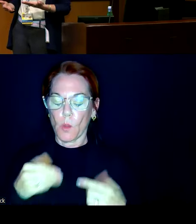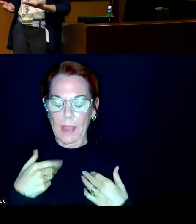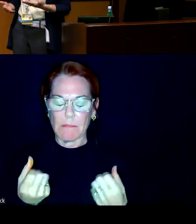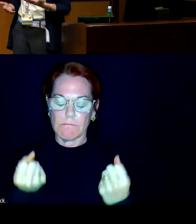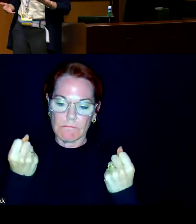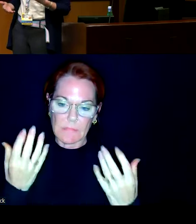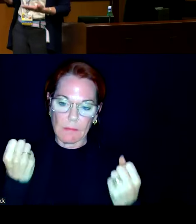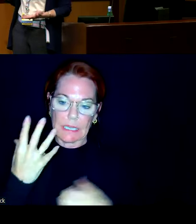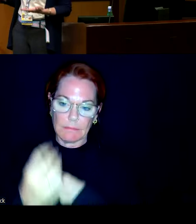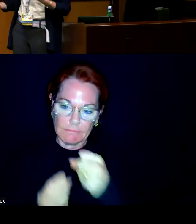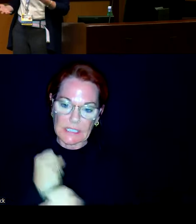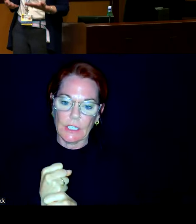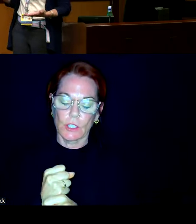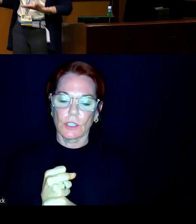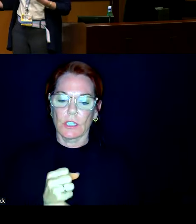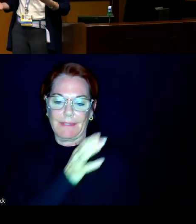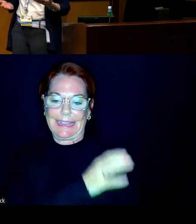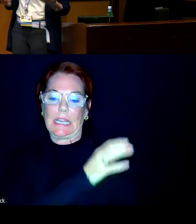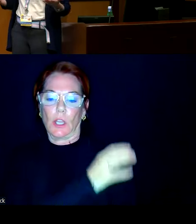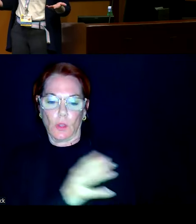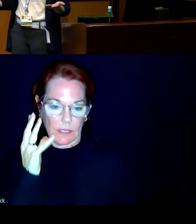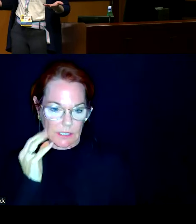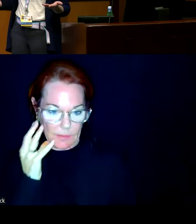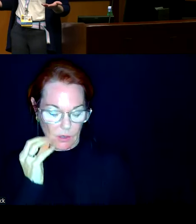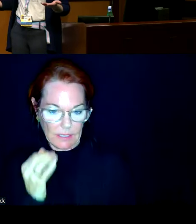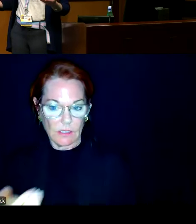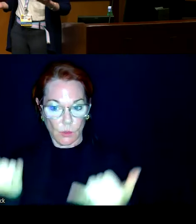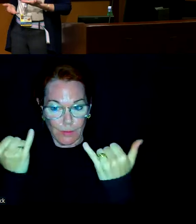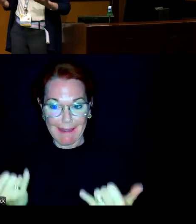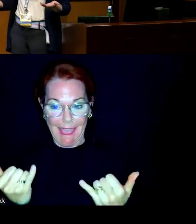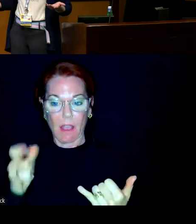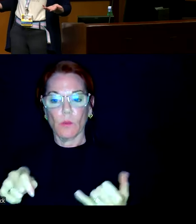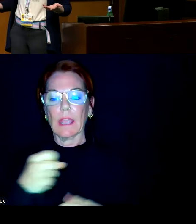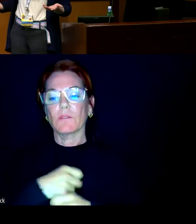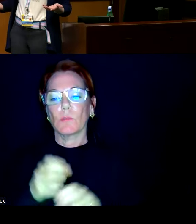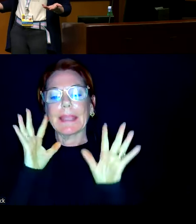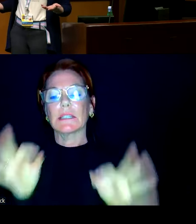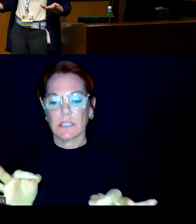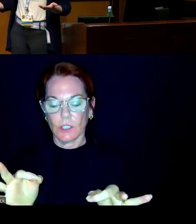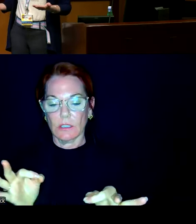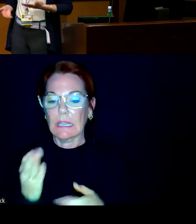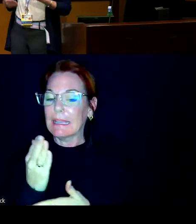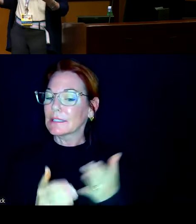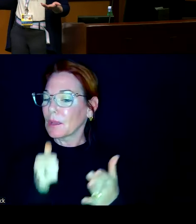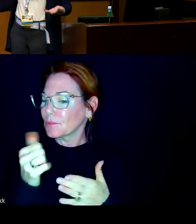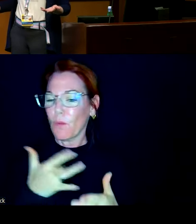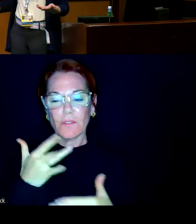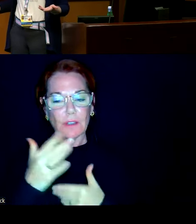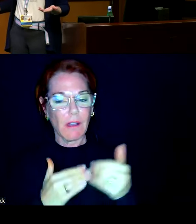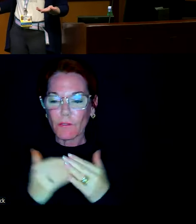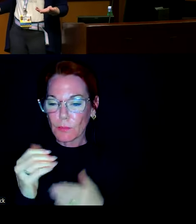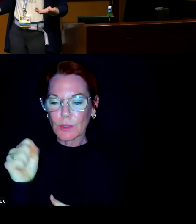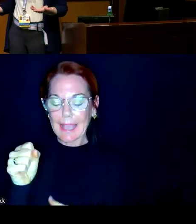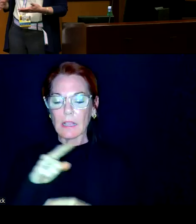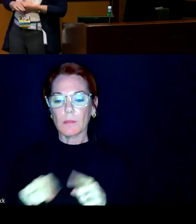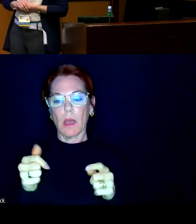risk reduction. And so I think we're in a space where we have to make decisions that don't always feel comfortable, but I think most